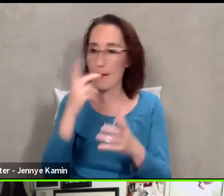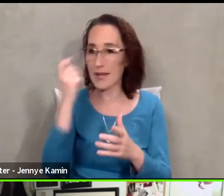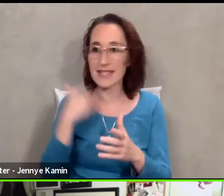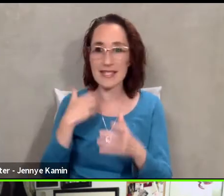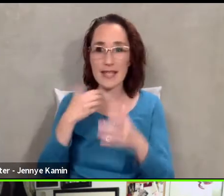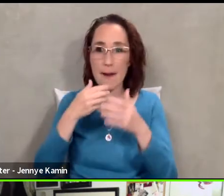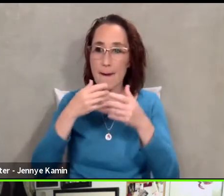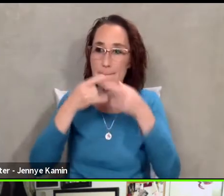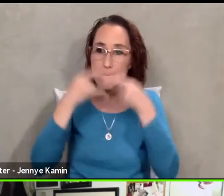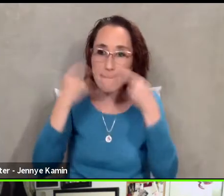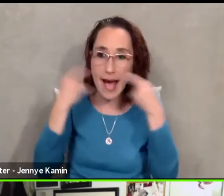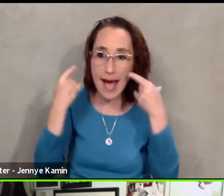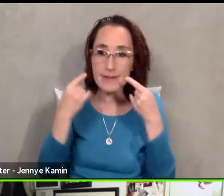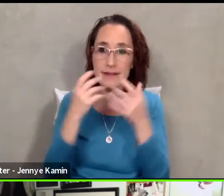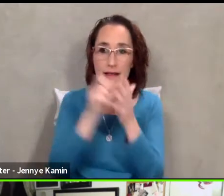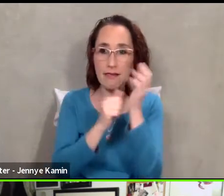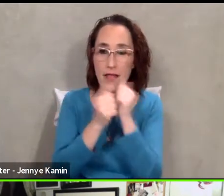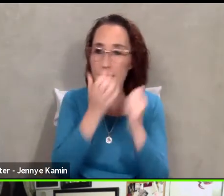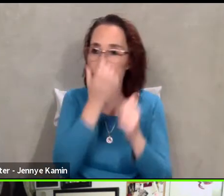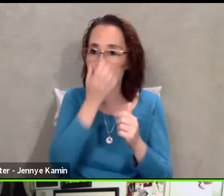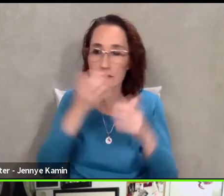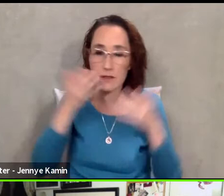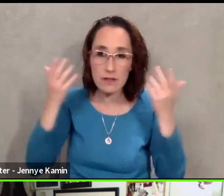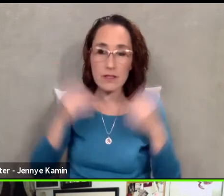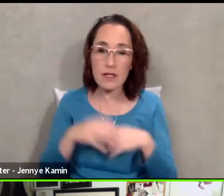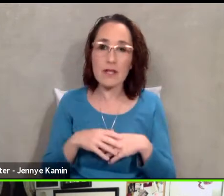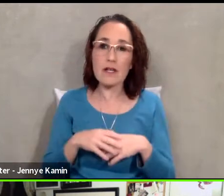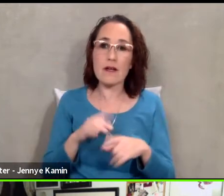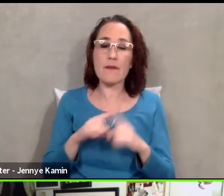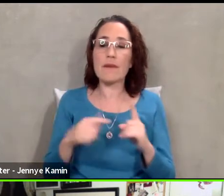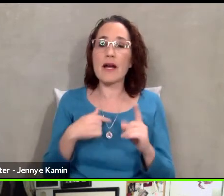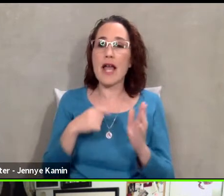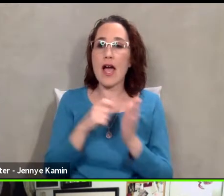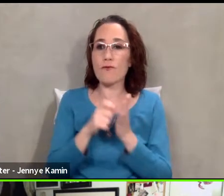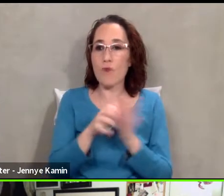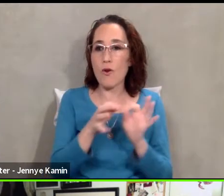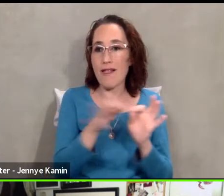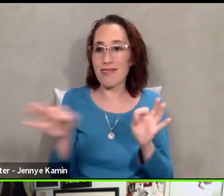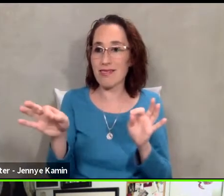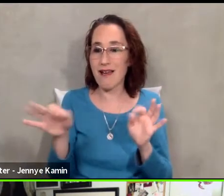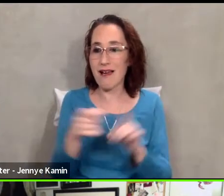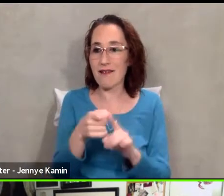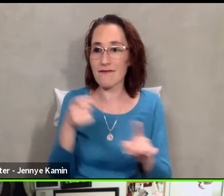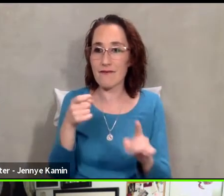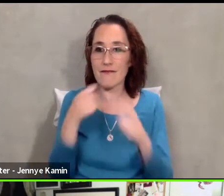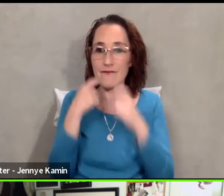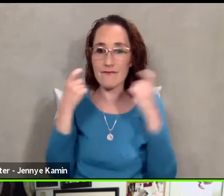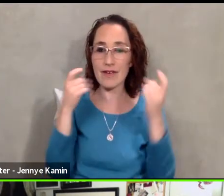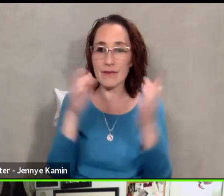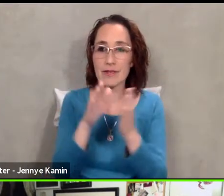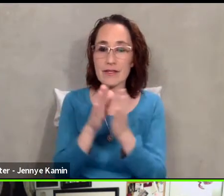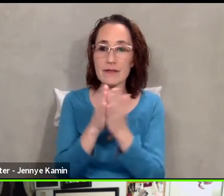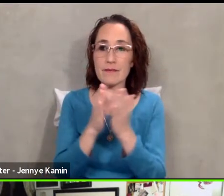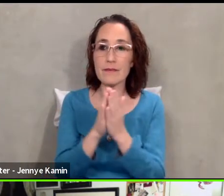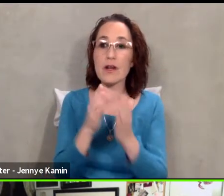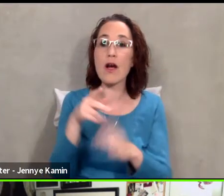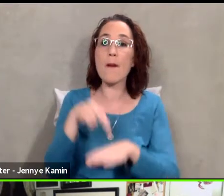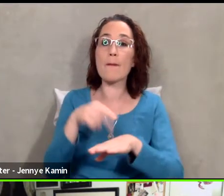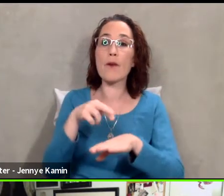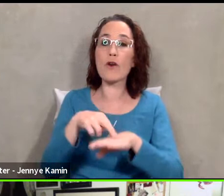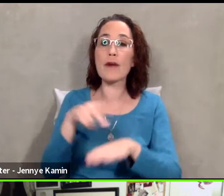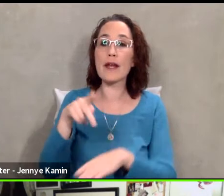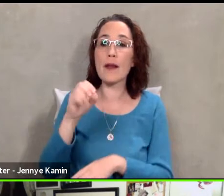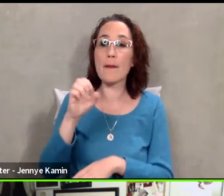And I wrote this line from this famous Puerto Rican poet, which